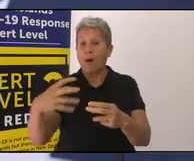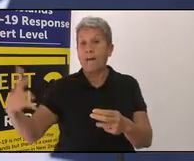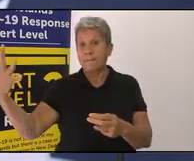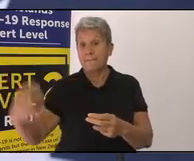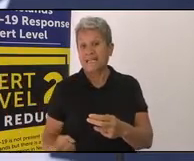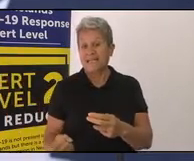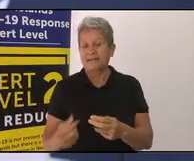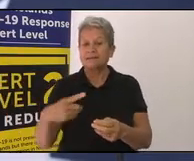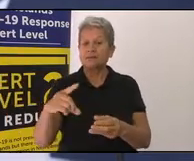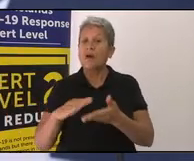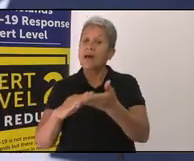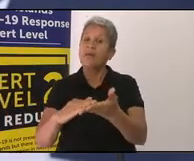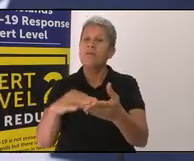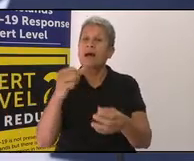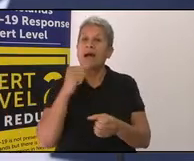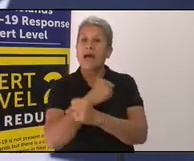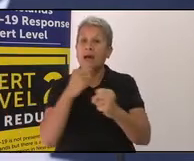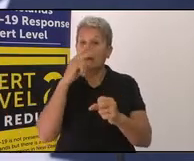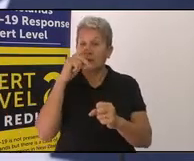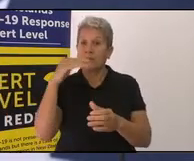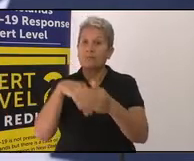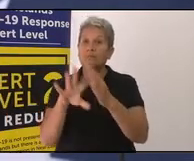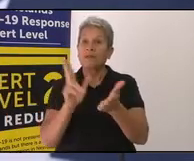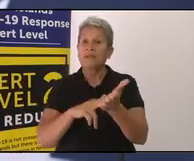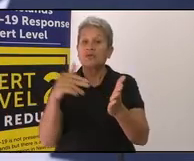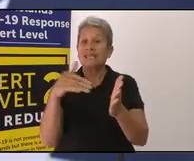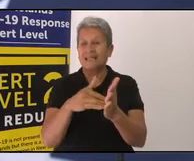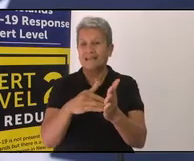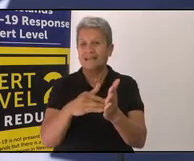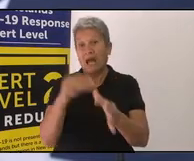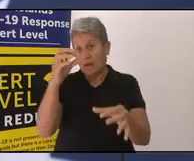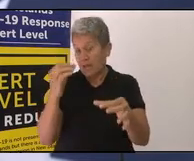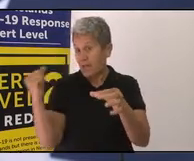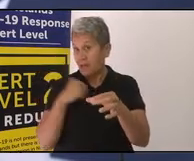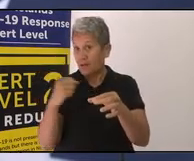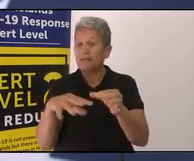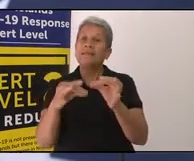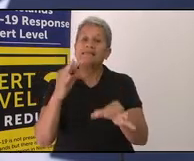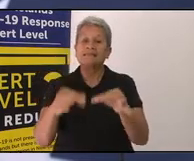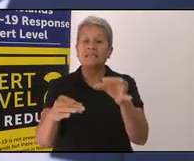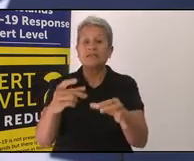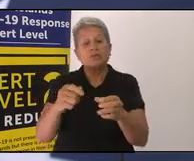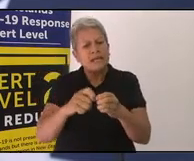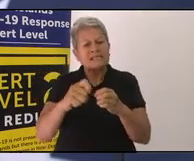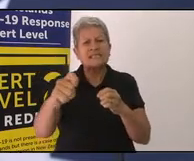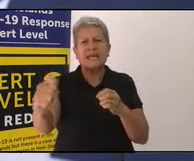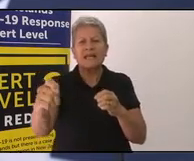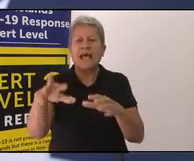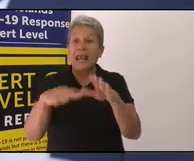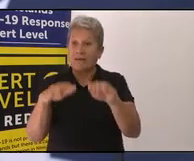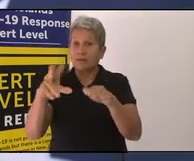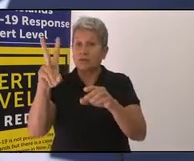people in New Zealand. Our decision to extend Level 2 for another 2 weeks was